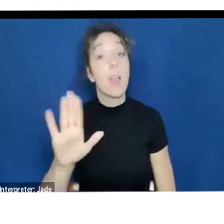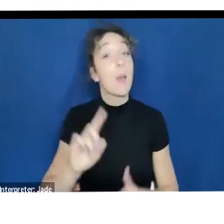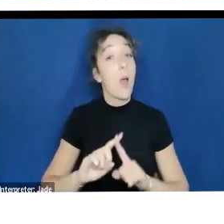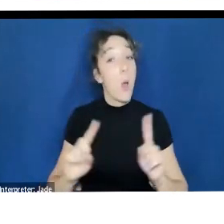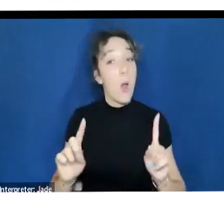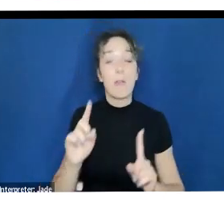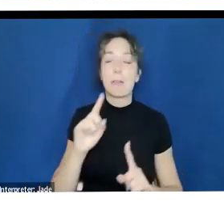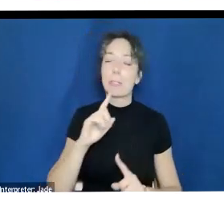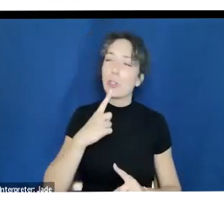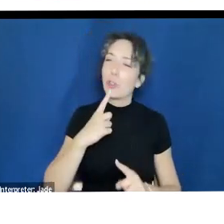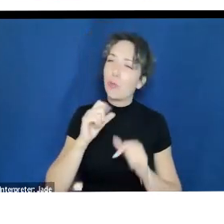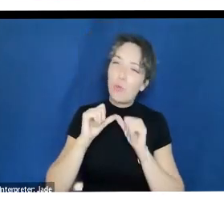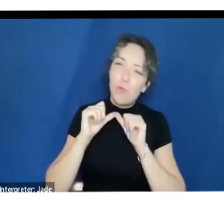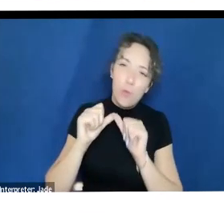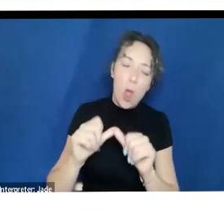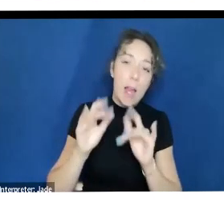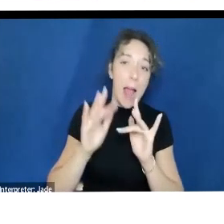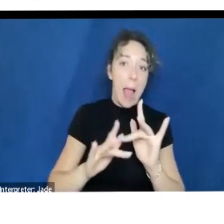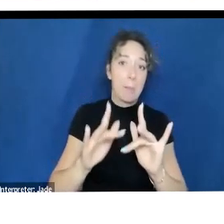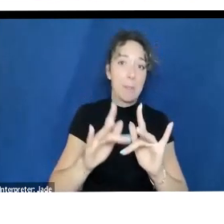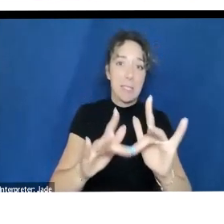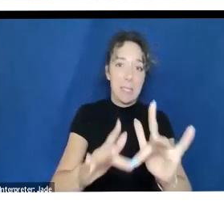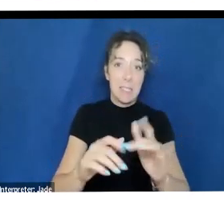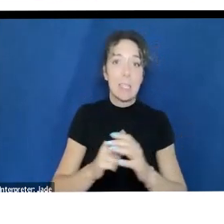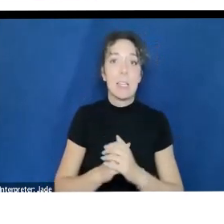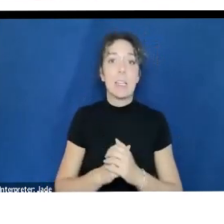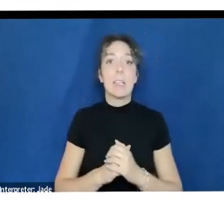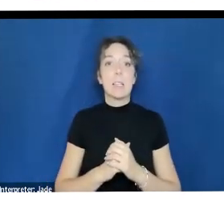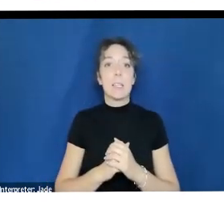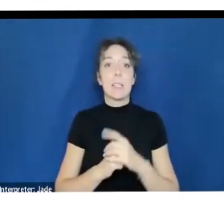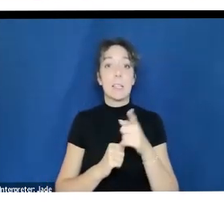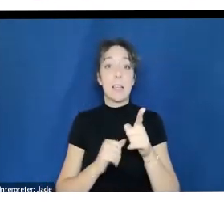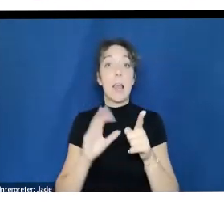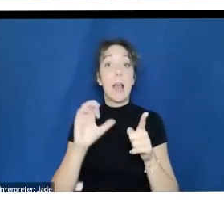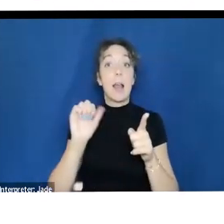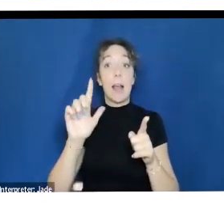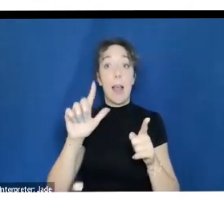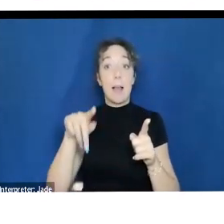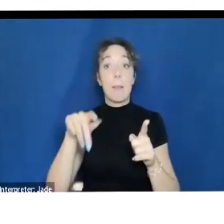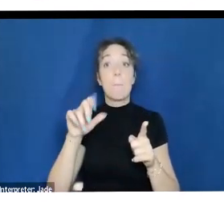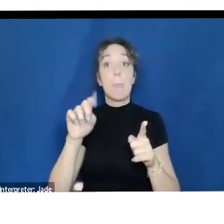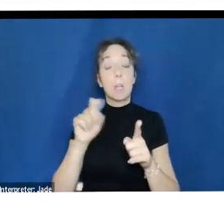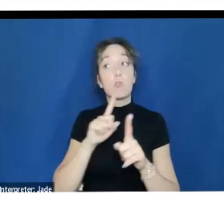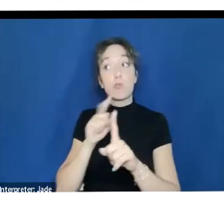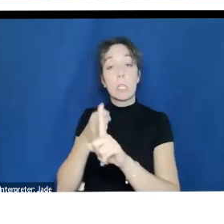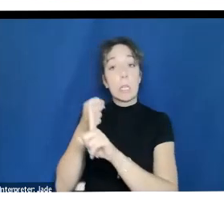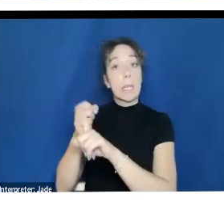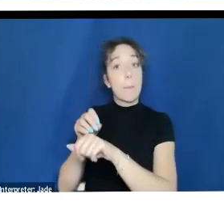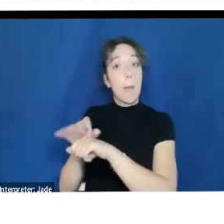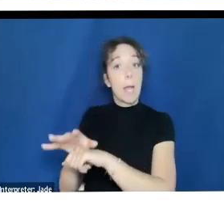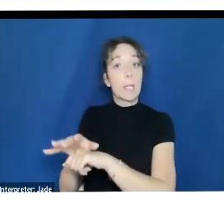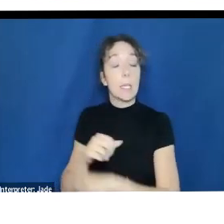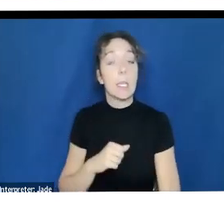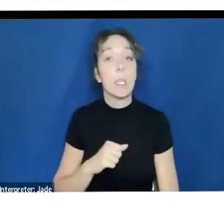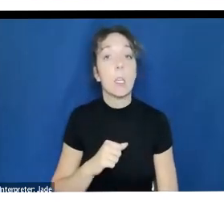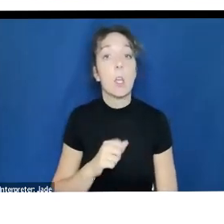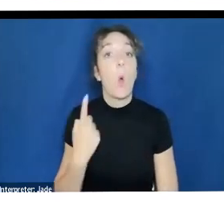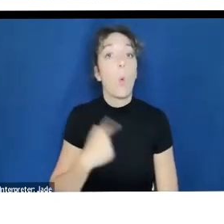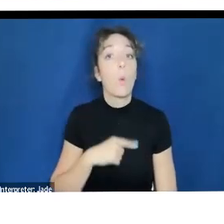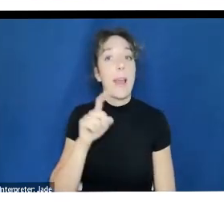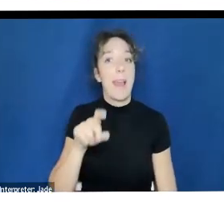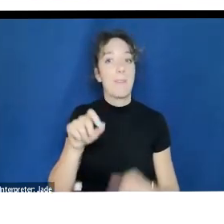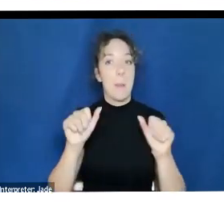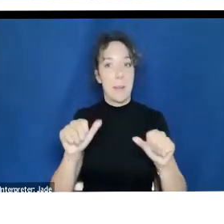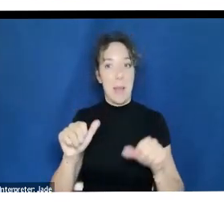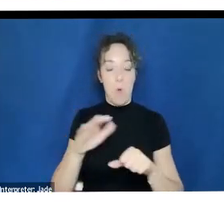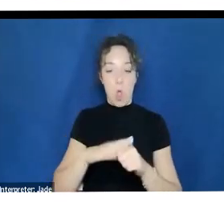chronic absenteeism interest, CALPADS is impacted. We need to be able to, on a